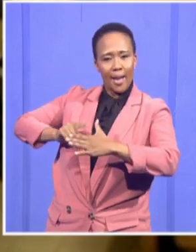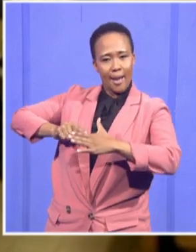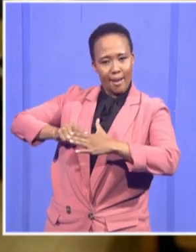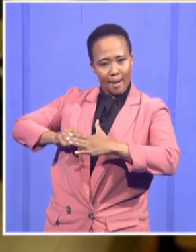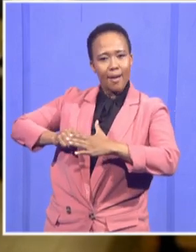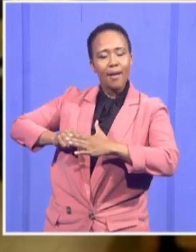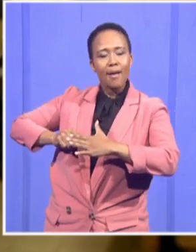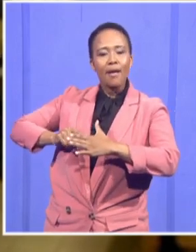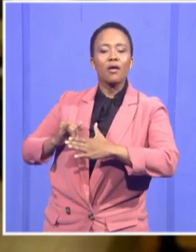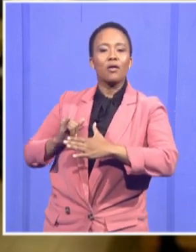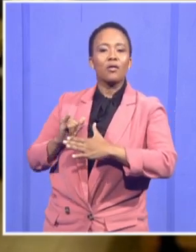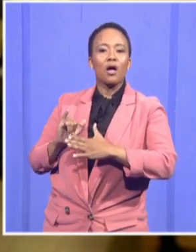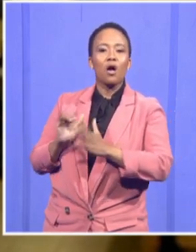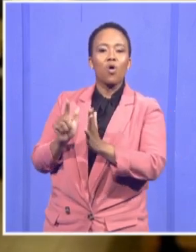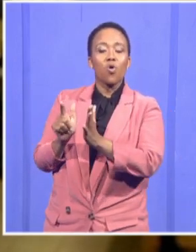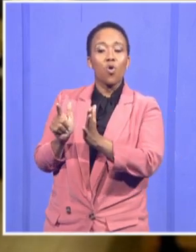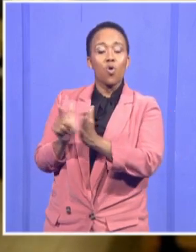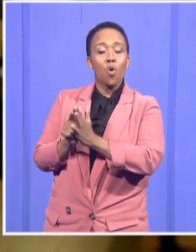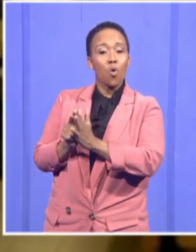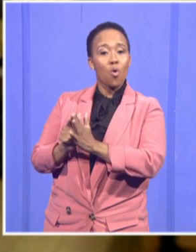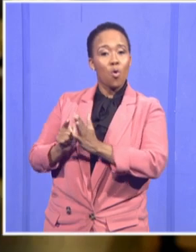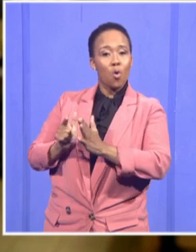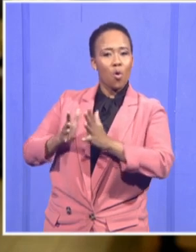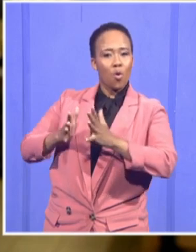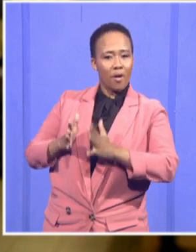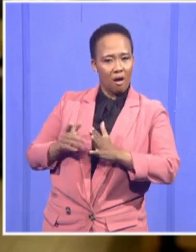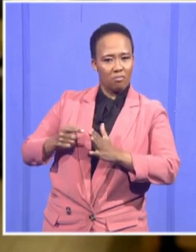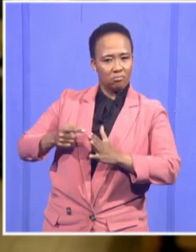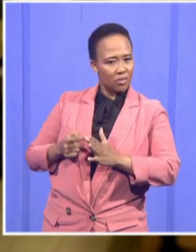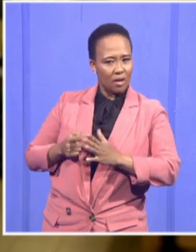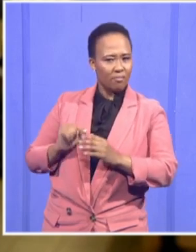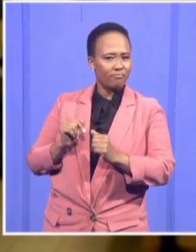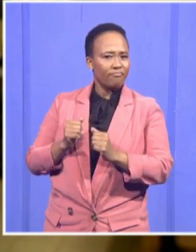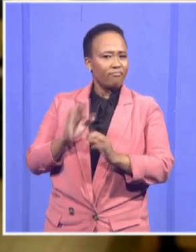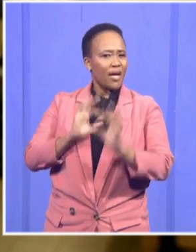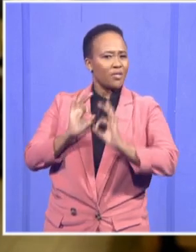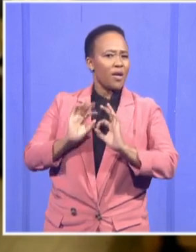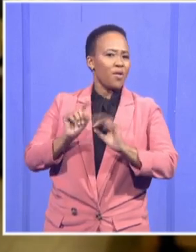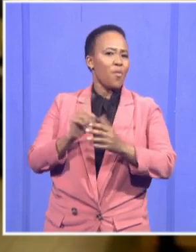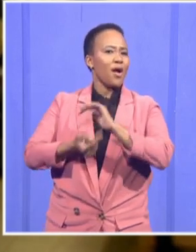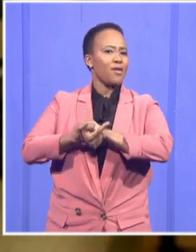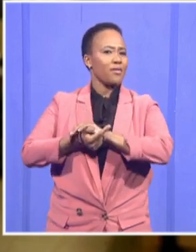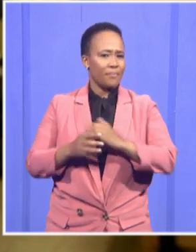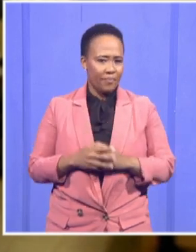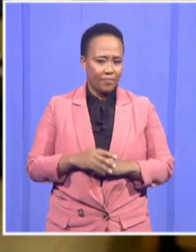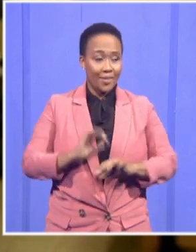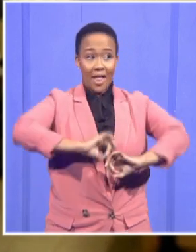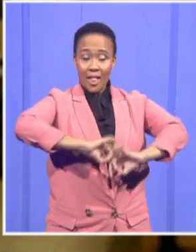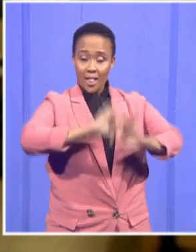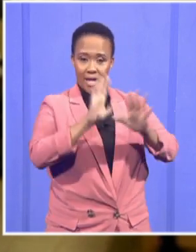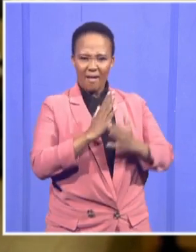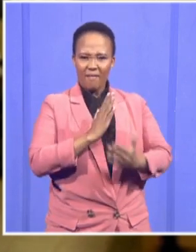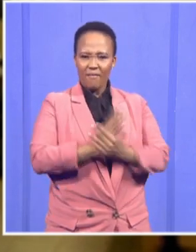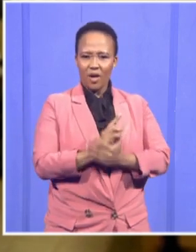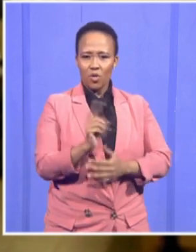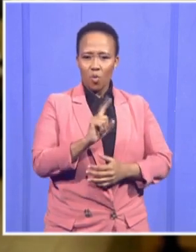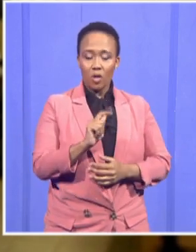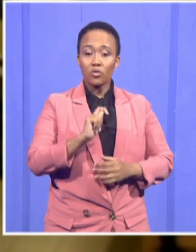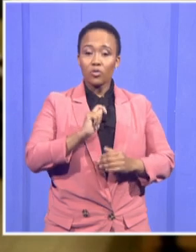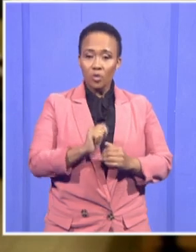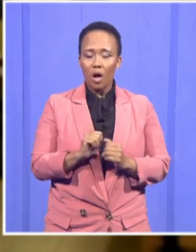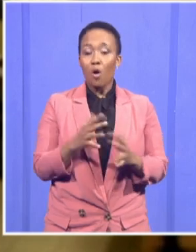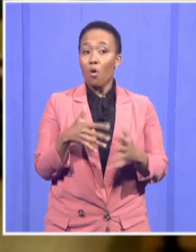his attorney, feel that there's no merit in this. Oh, well, at this point, clearly, look, given the fact that the matter has not really appeared in